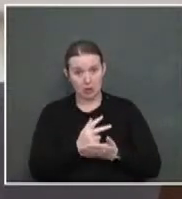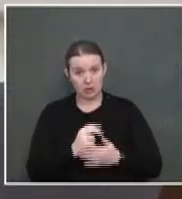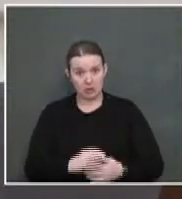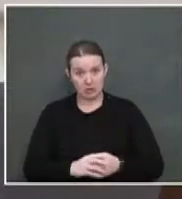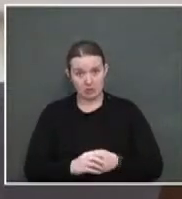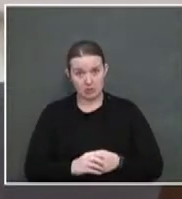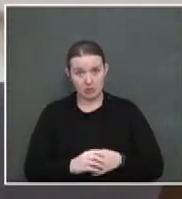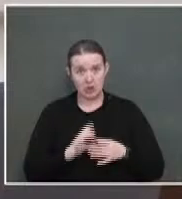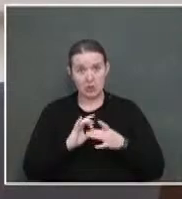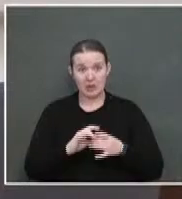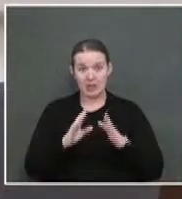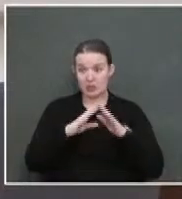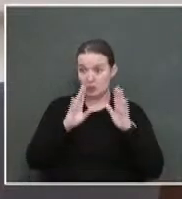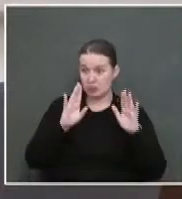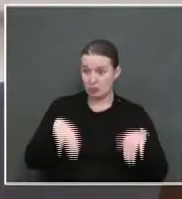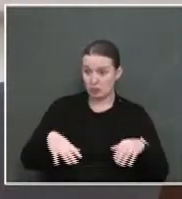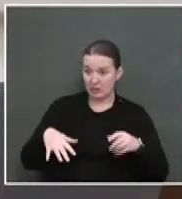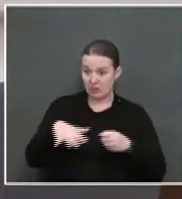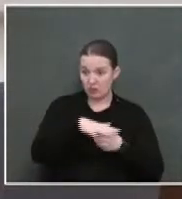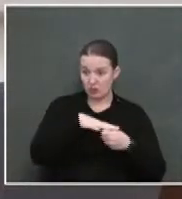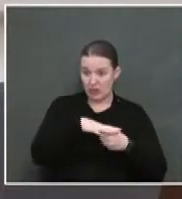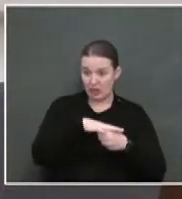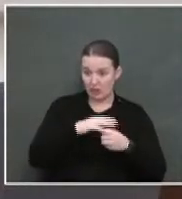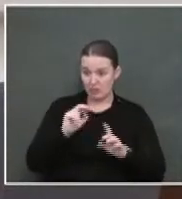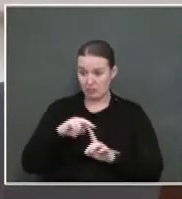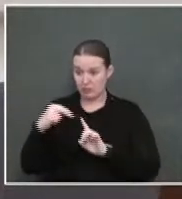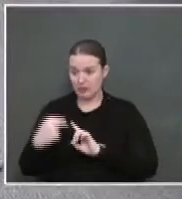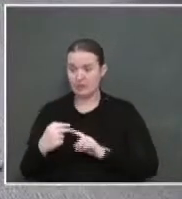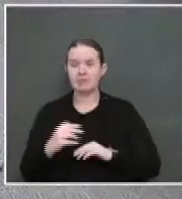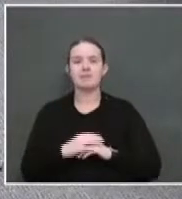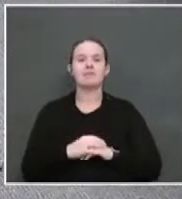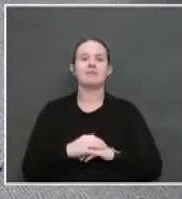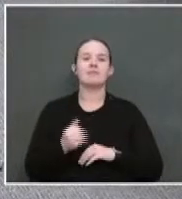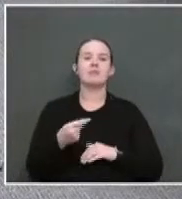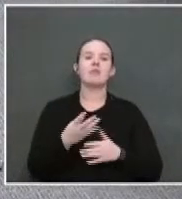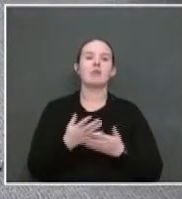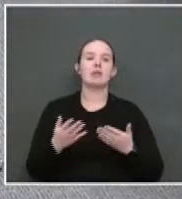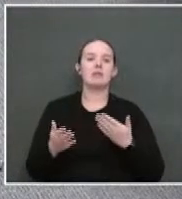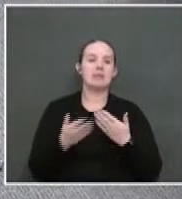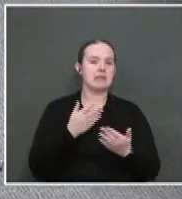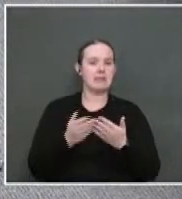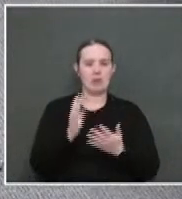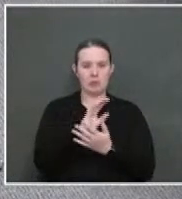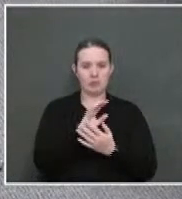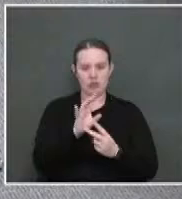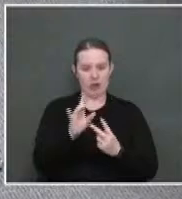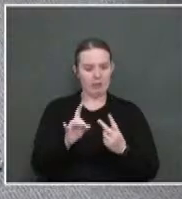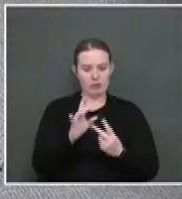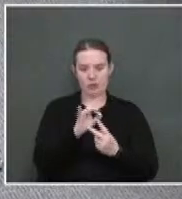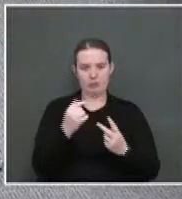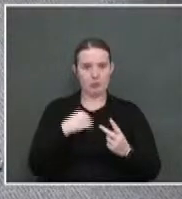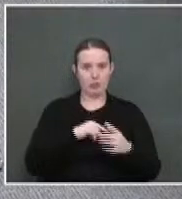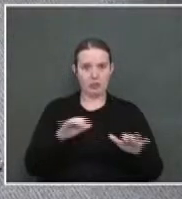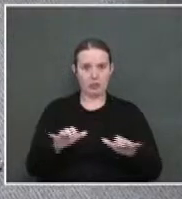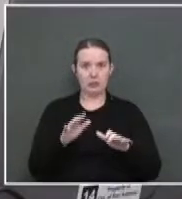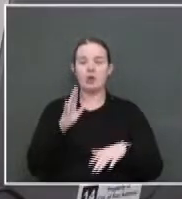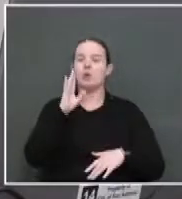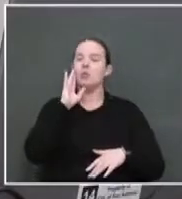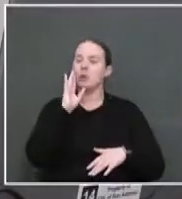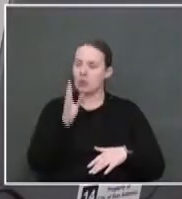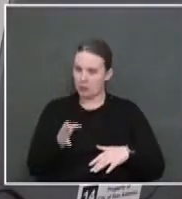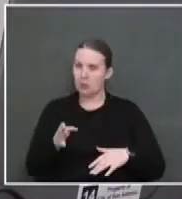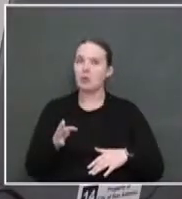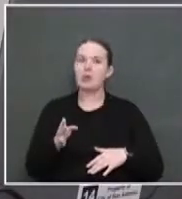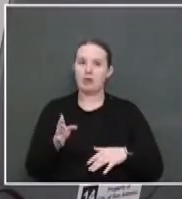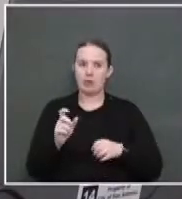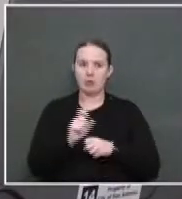From a residential perspective? So a couple of things, Councilwoman. Regardless of the option that we do, we are going to